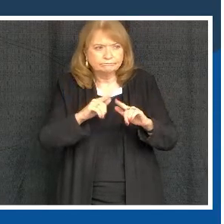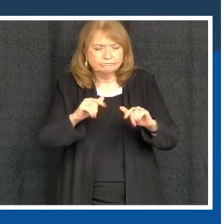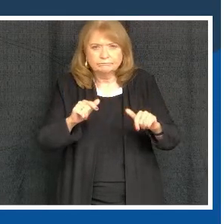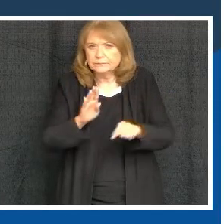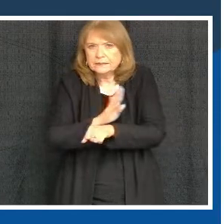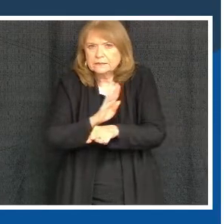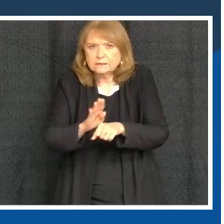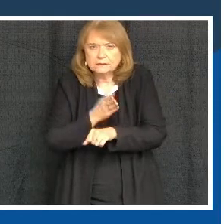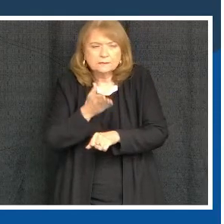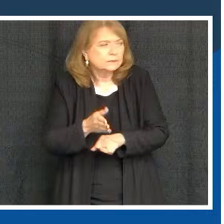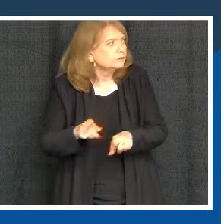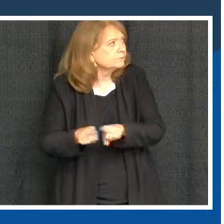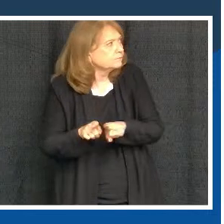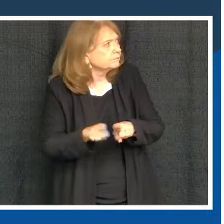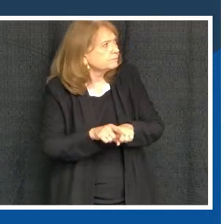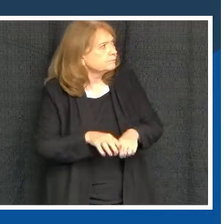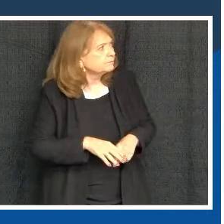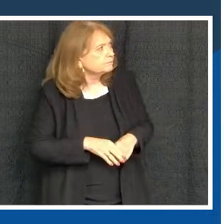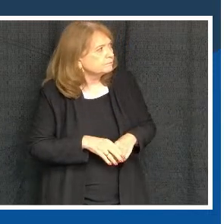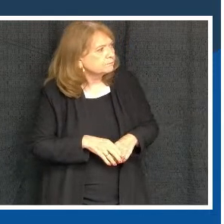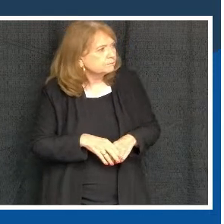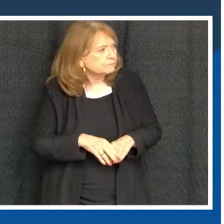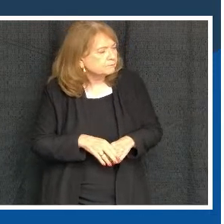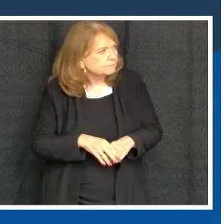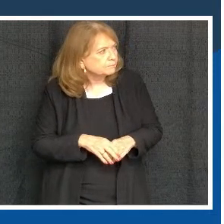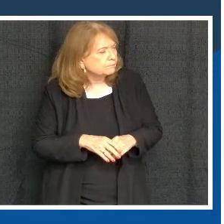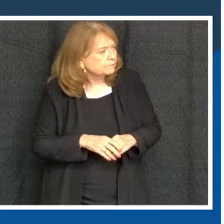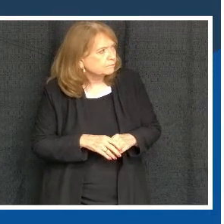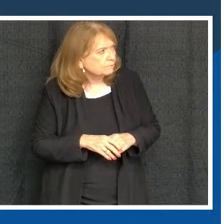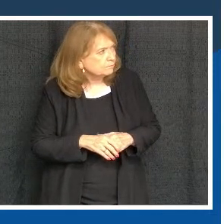the staff report here in a second.